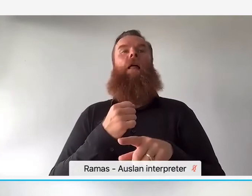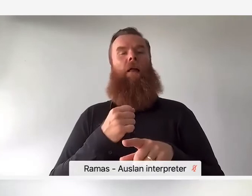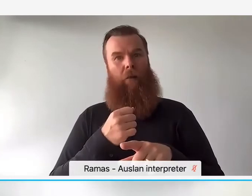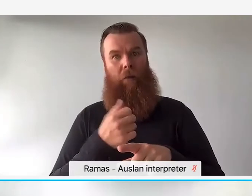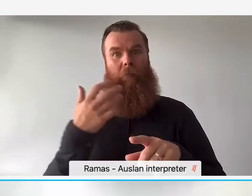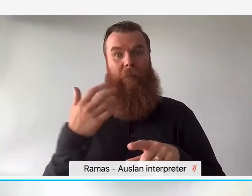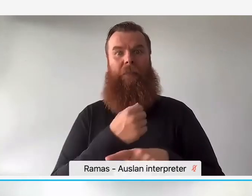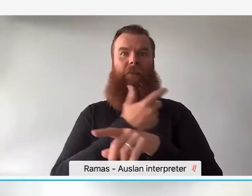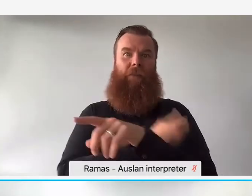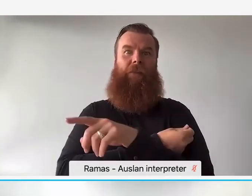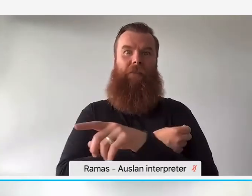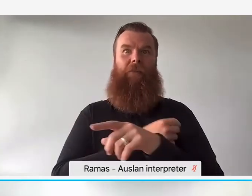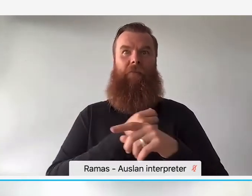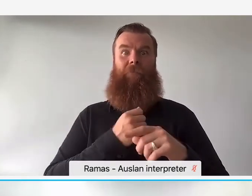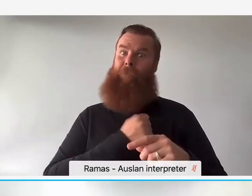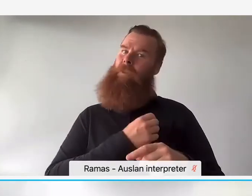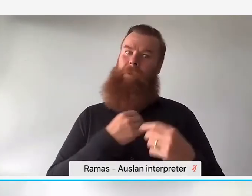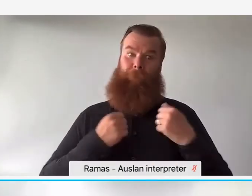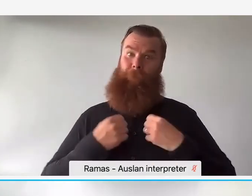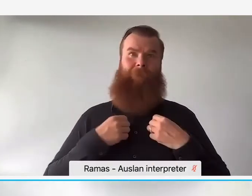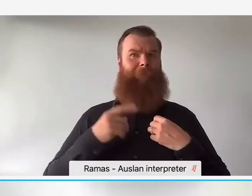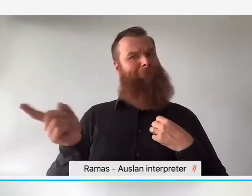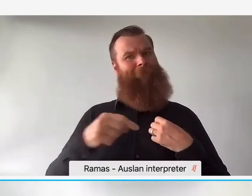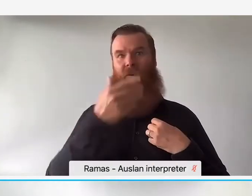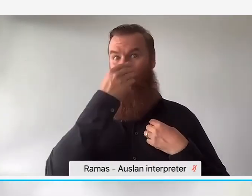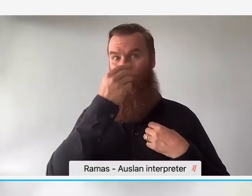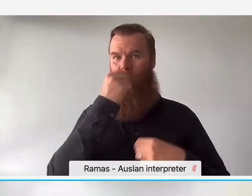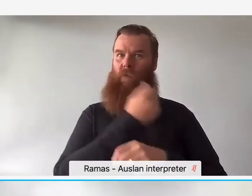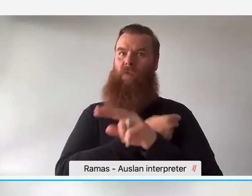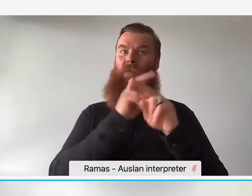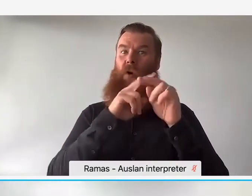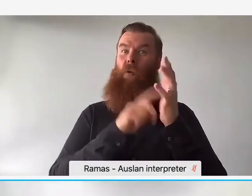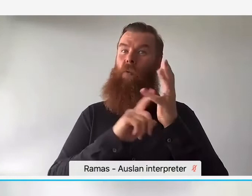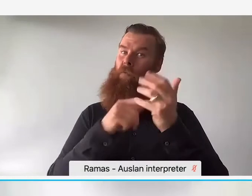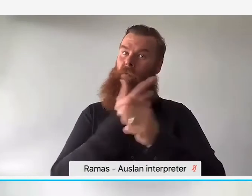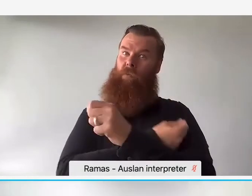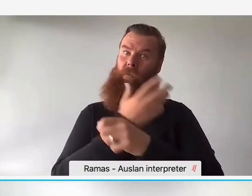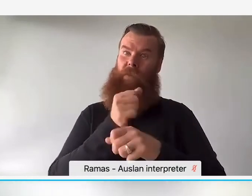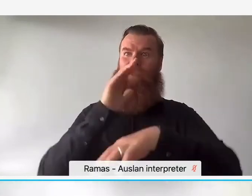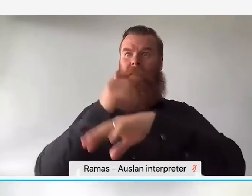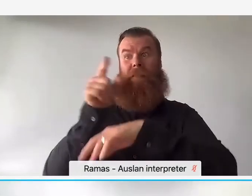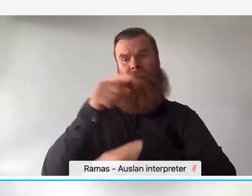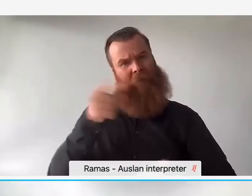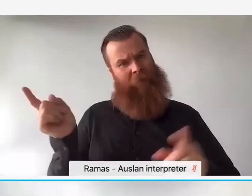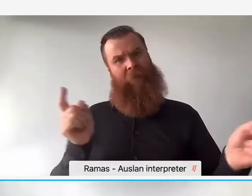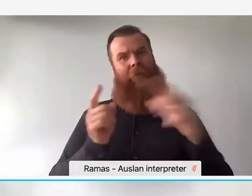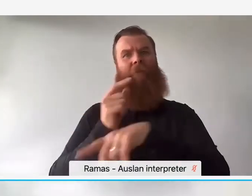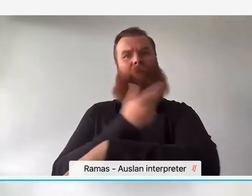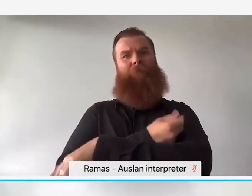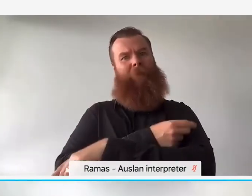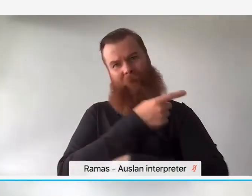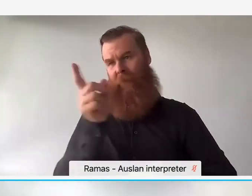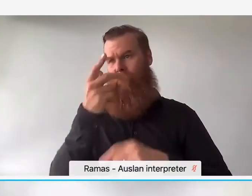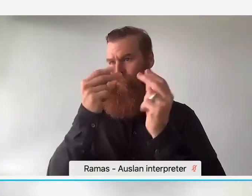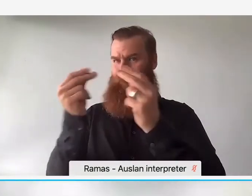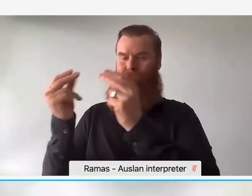residential aged care community, clinics had to be set up at site in order to give them the required